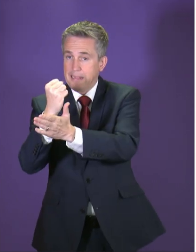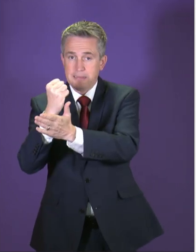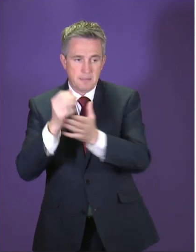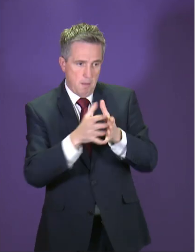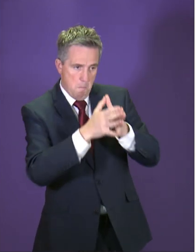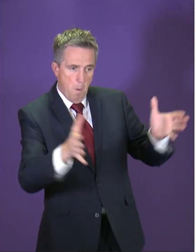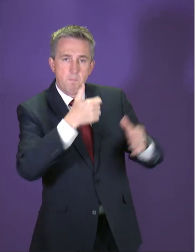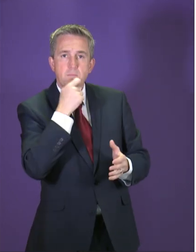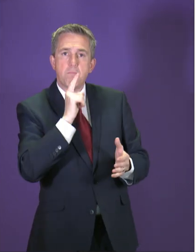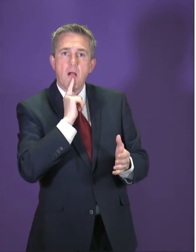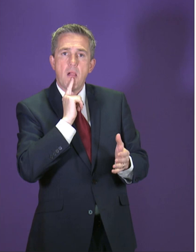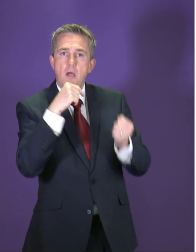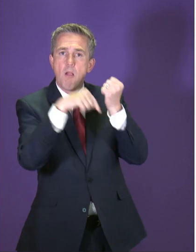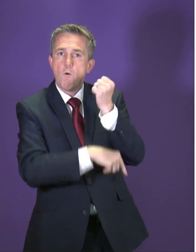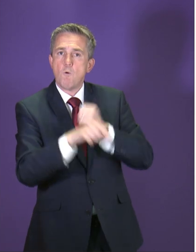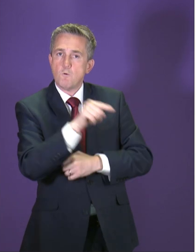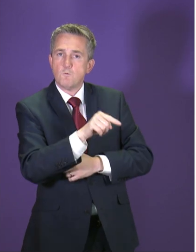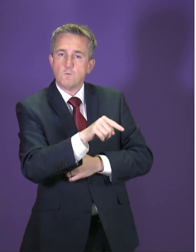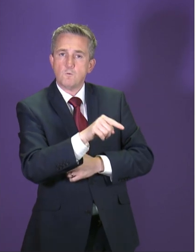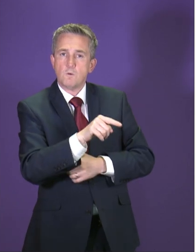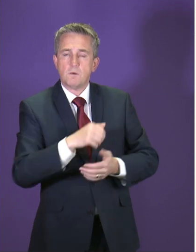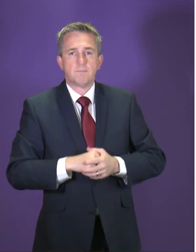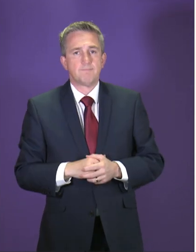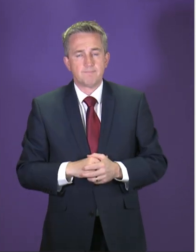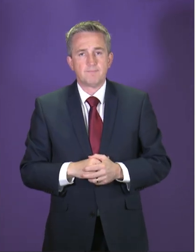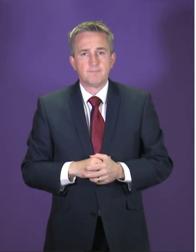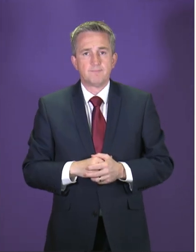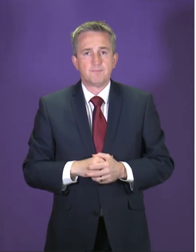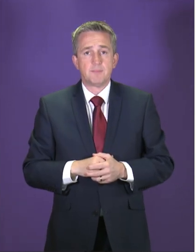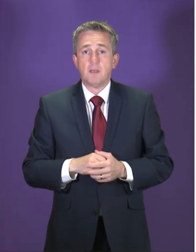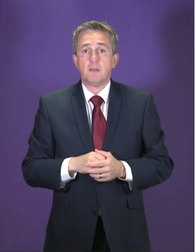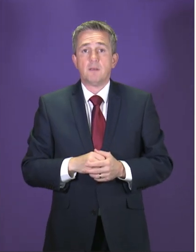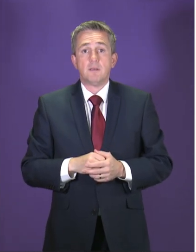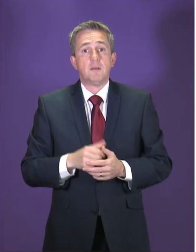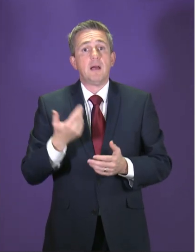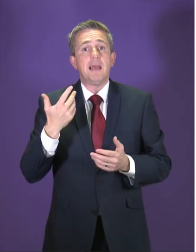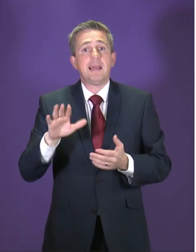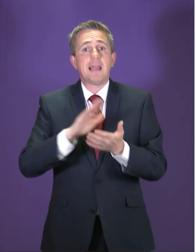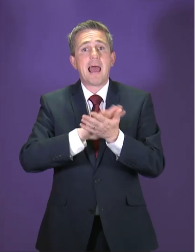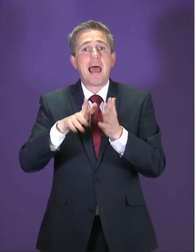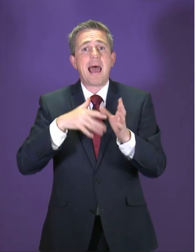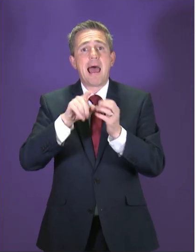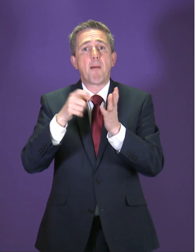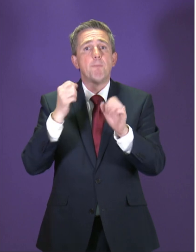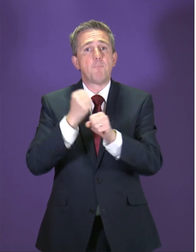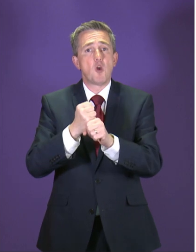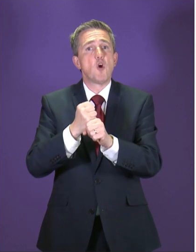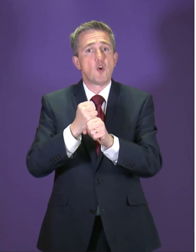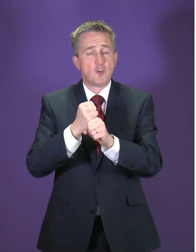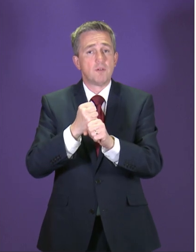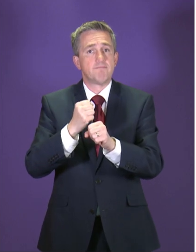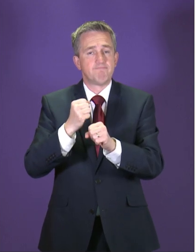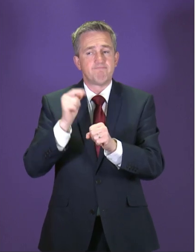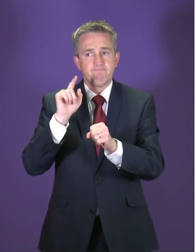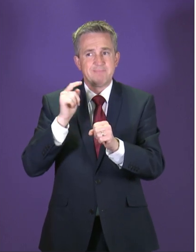loses. This zero game has ruled, for instance, the city of Hamburg, which over a decade